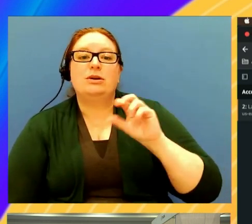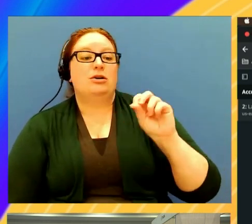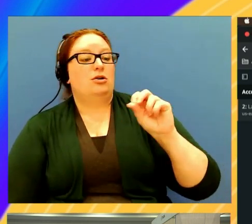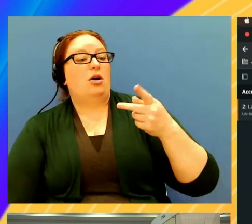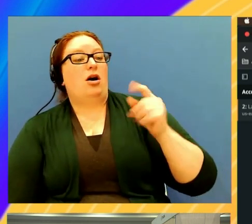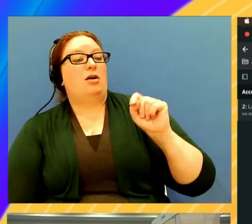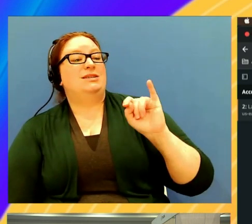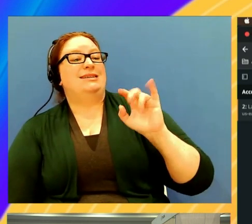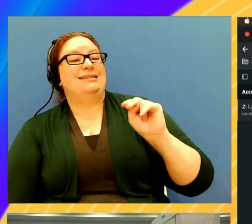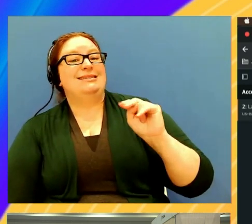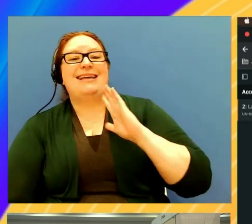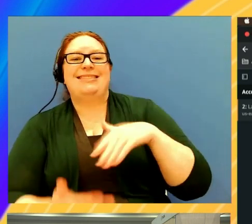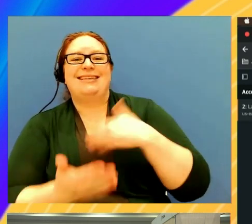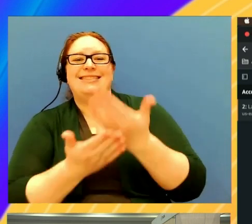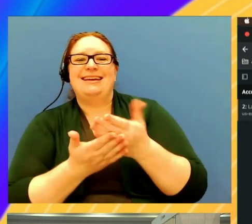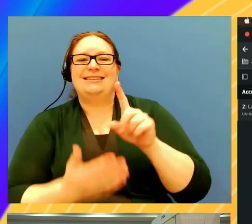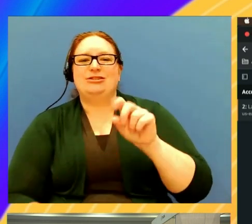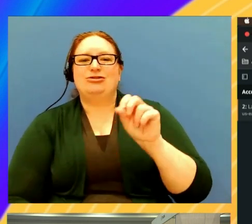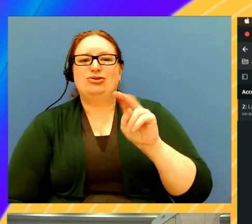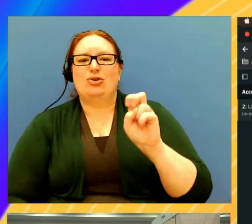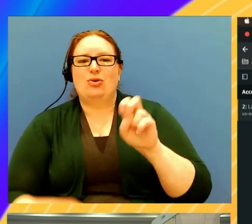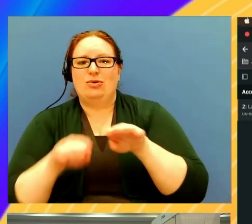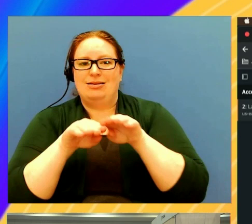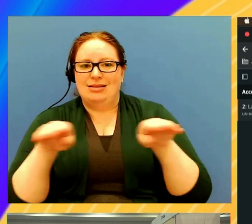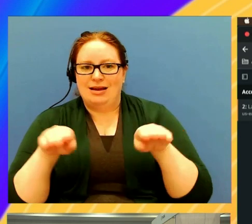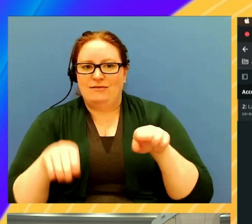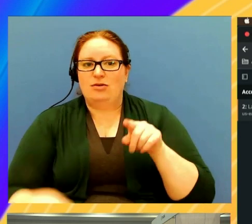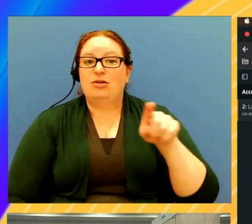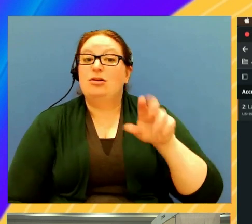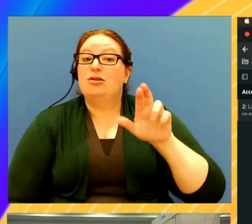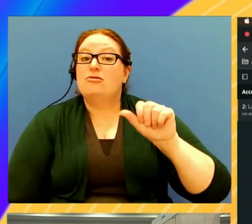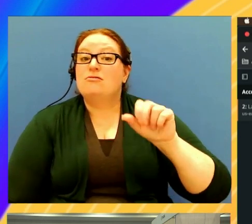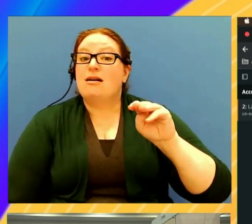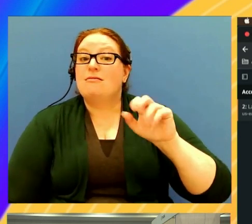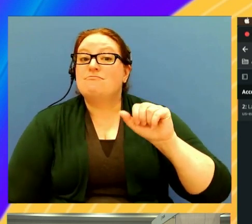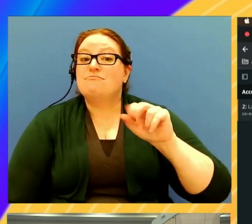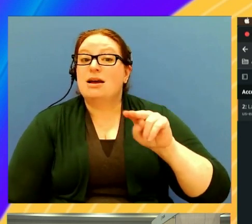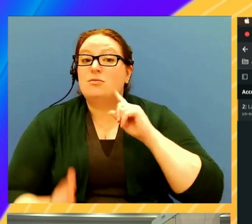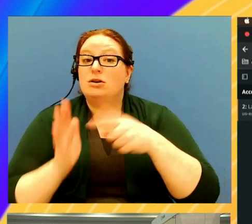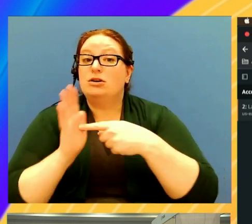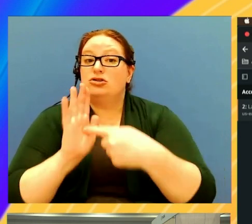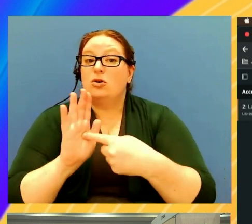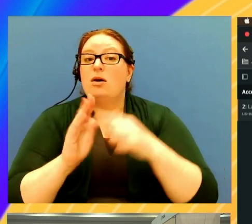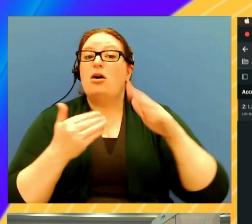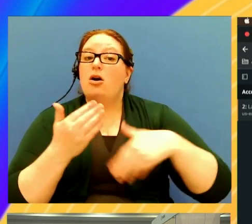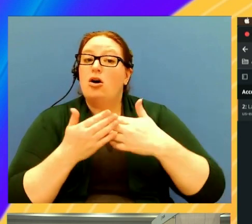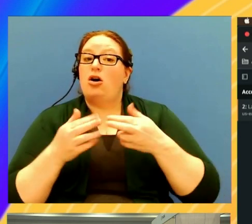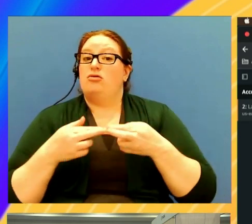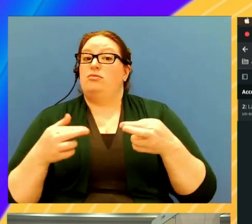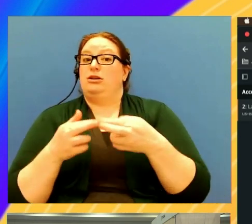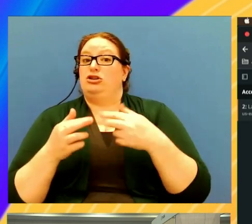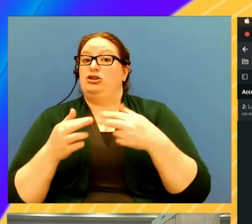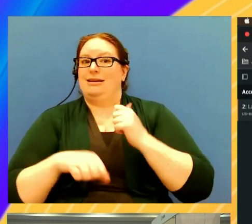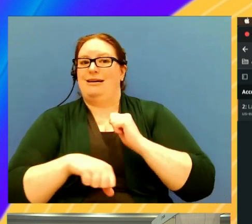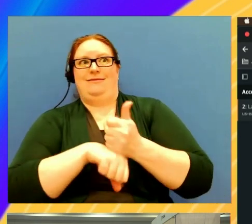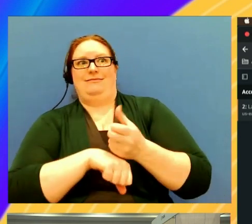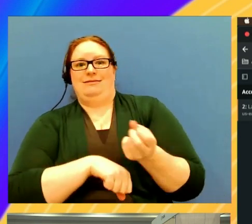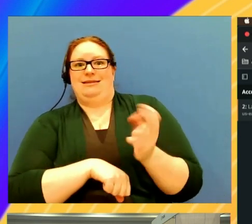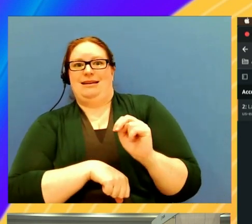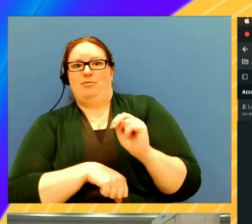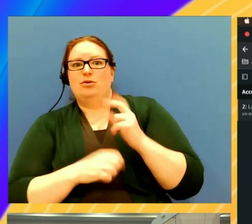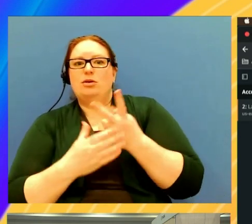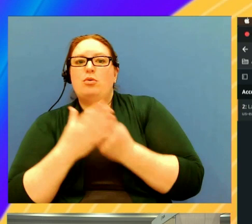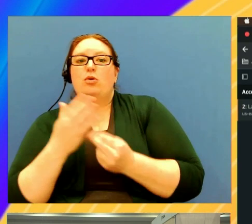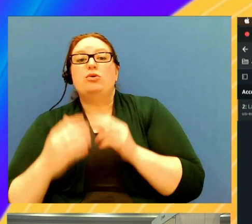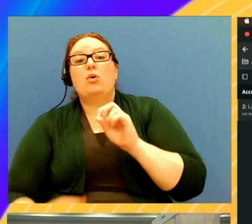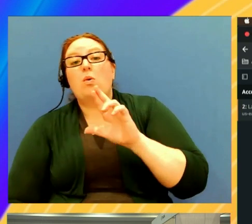landing zone level. And so what Raman is showing here is all of the regions that I have enabled at both my organization and Control Tower